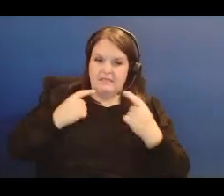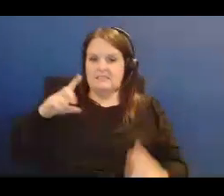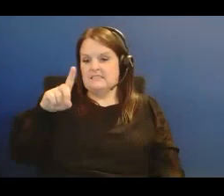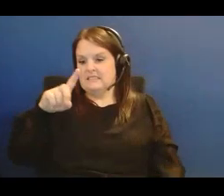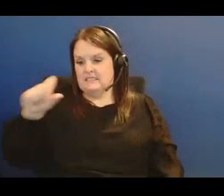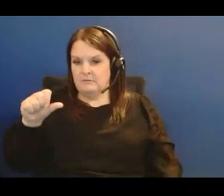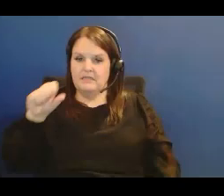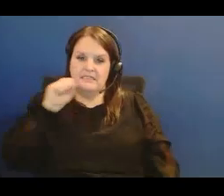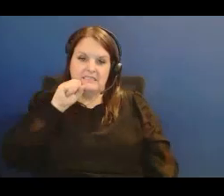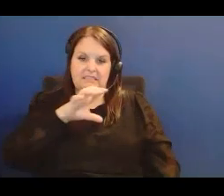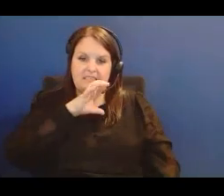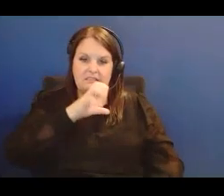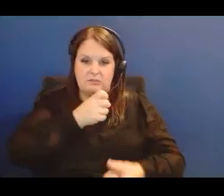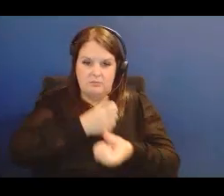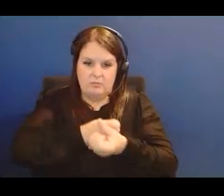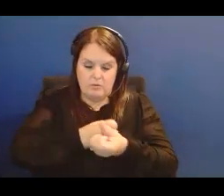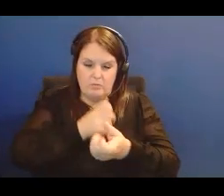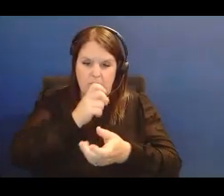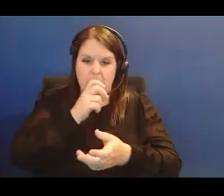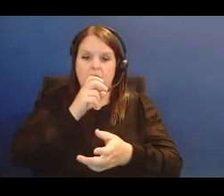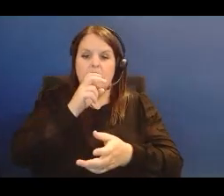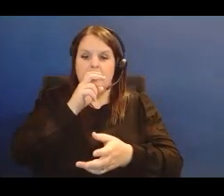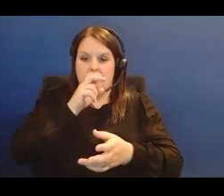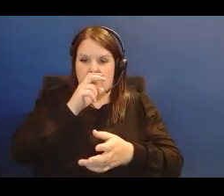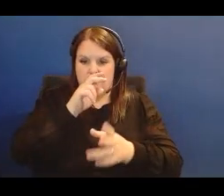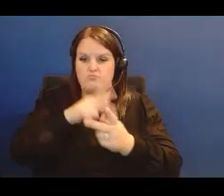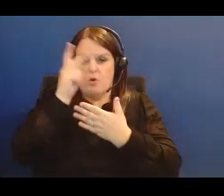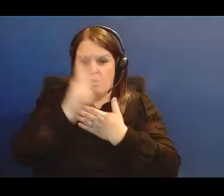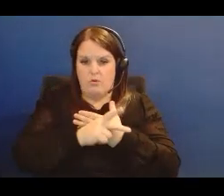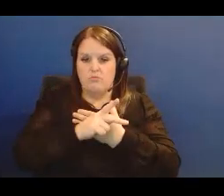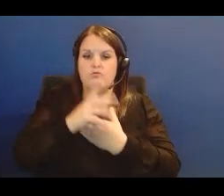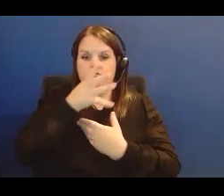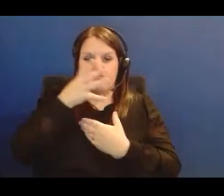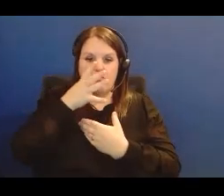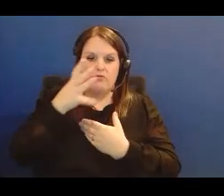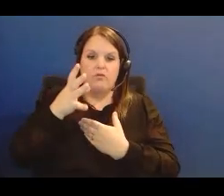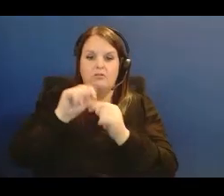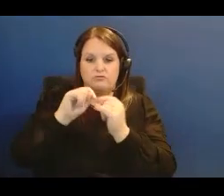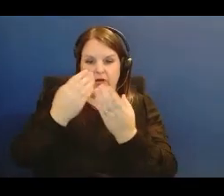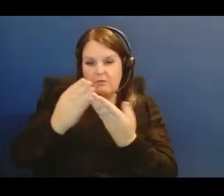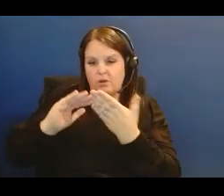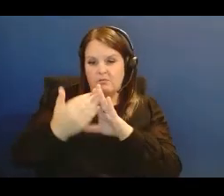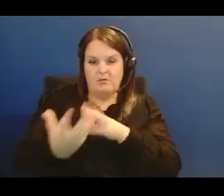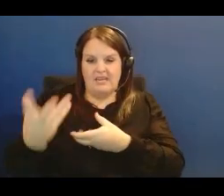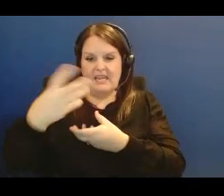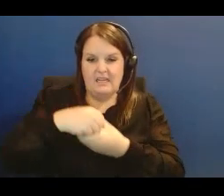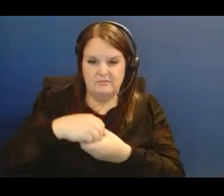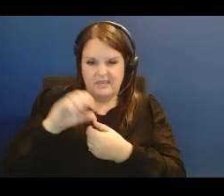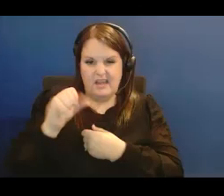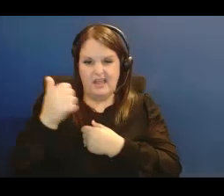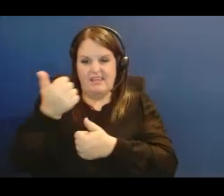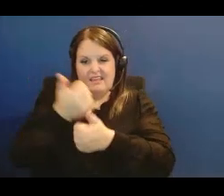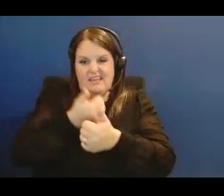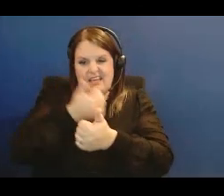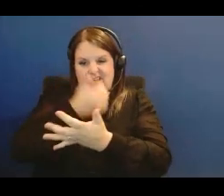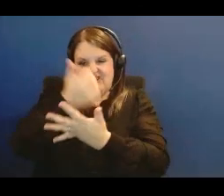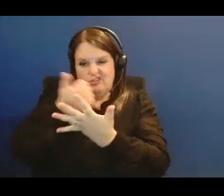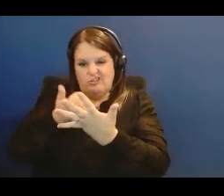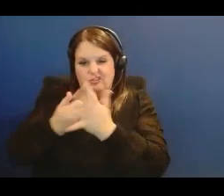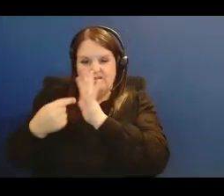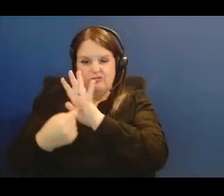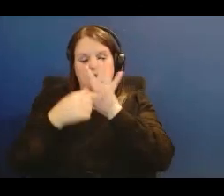senior support programming, rural and tribal community engagement, and others. Each of these areas represent a